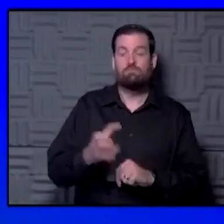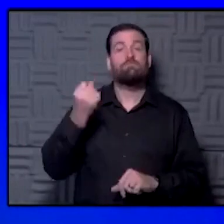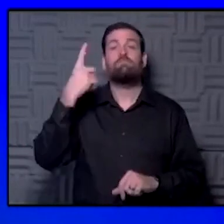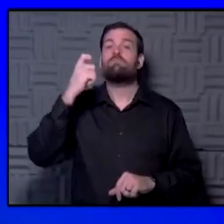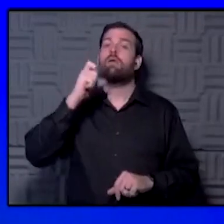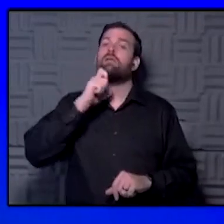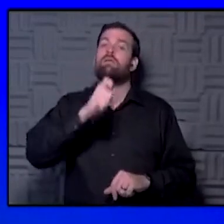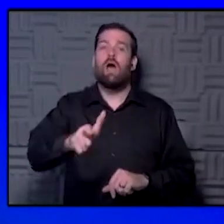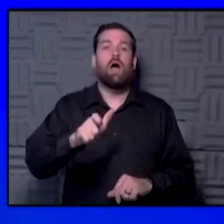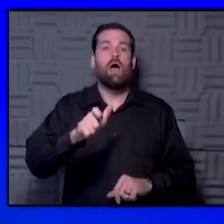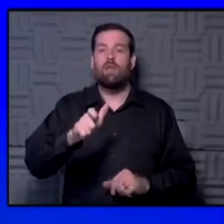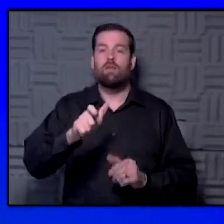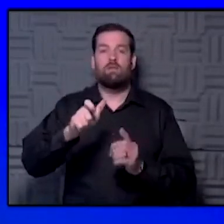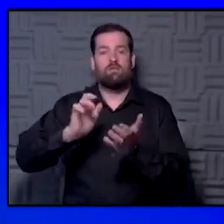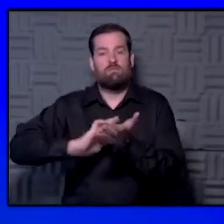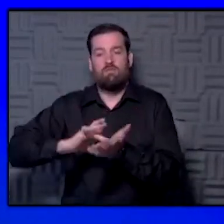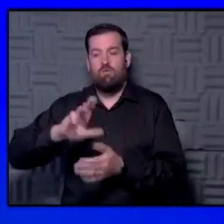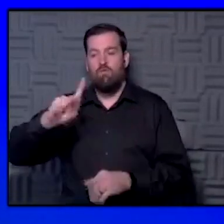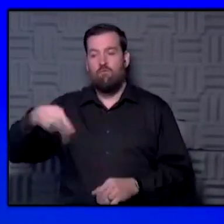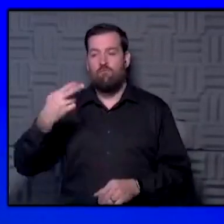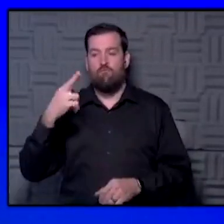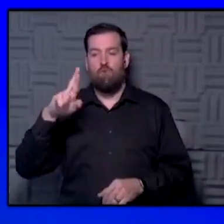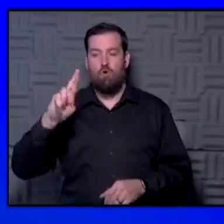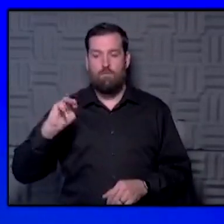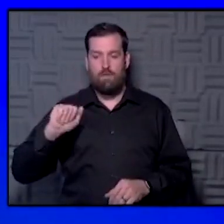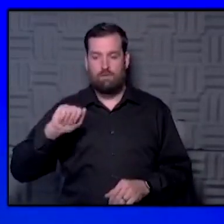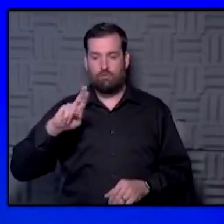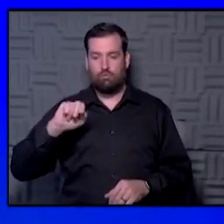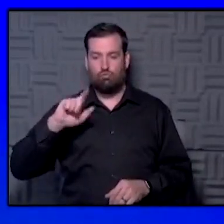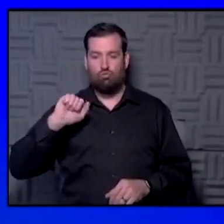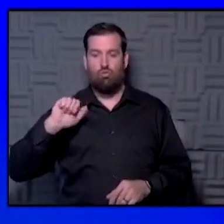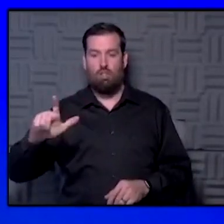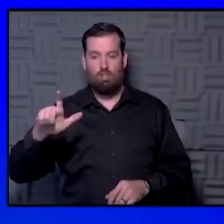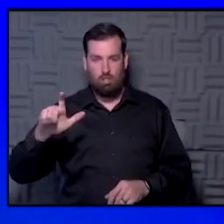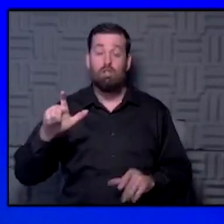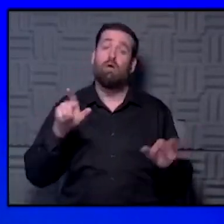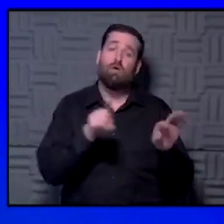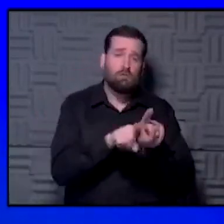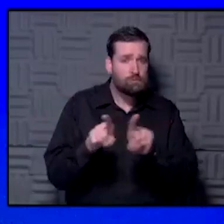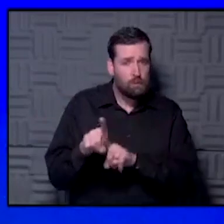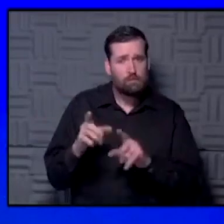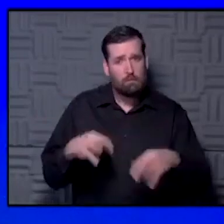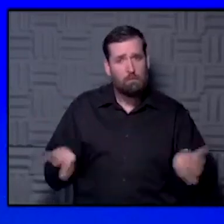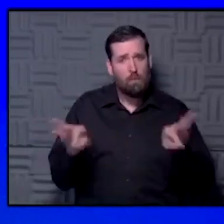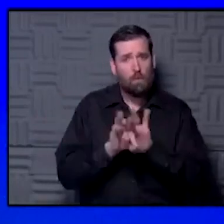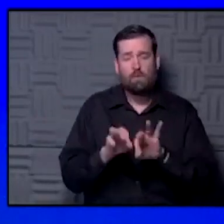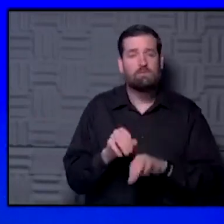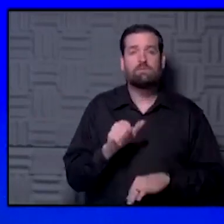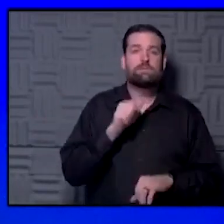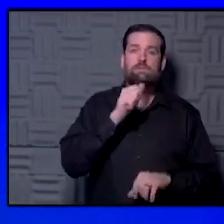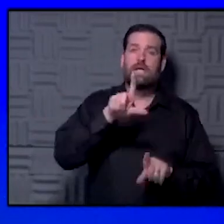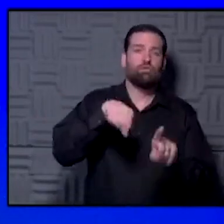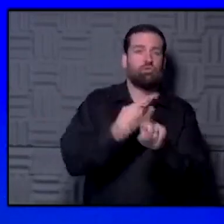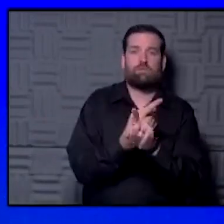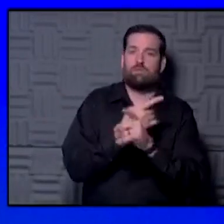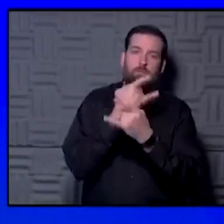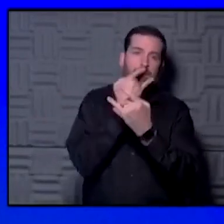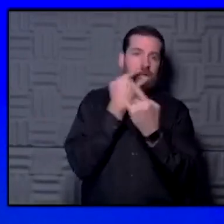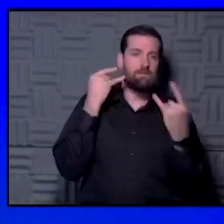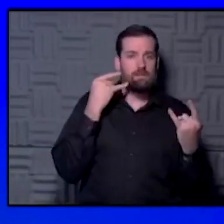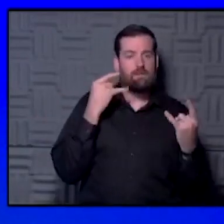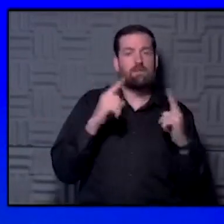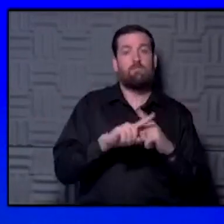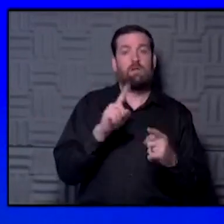non-pharmaceutical therapeutics or interventions. I think it's a very good question. We also understand that it's not masking alone, but